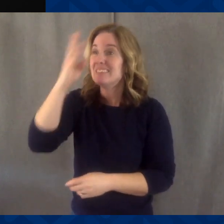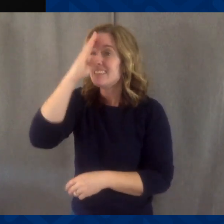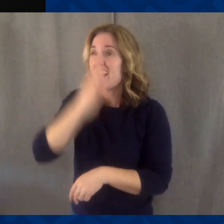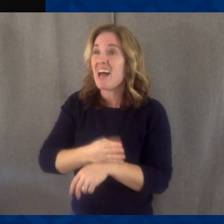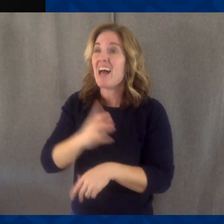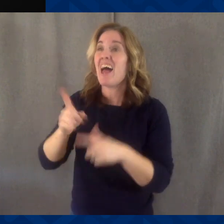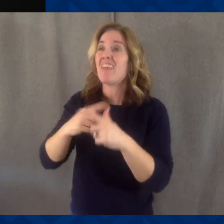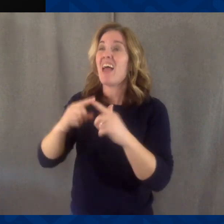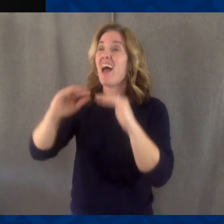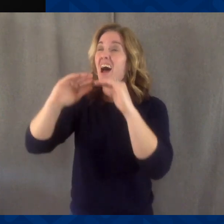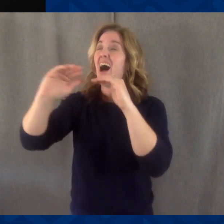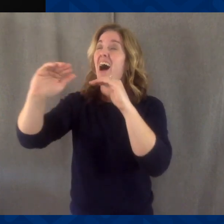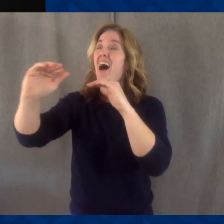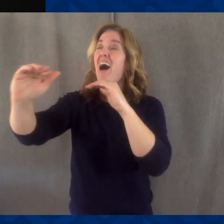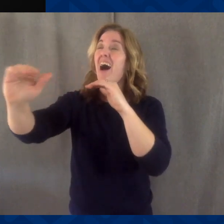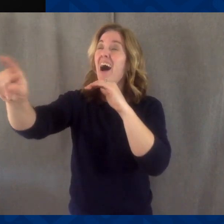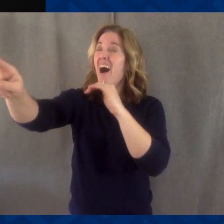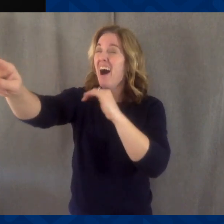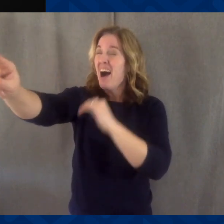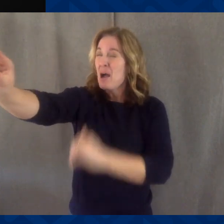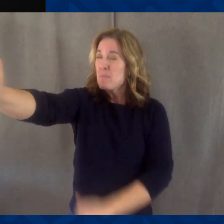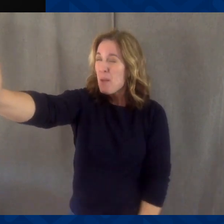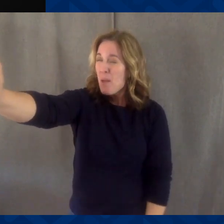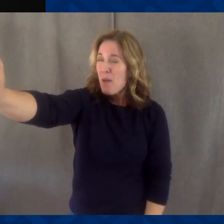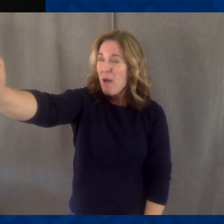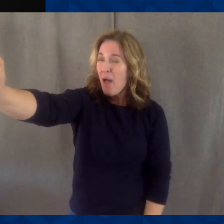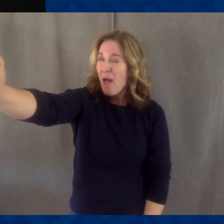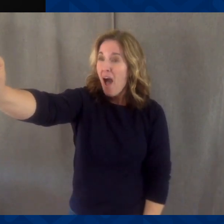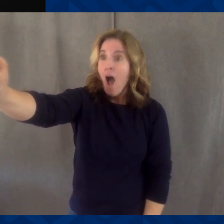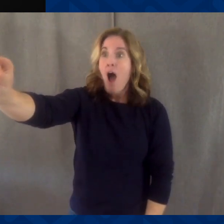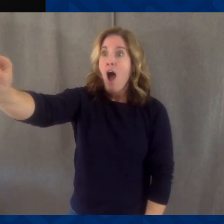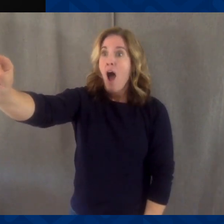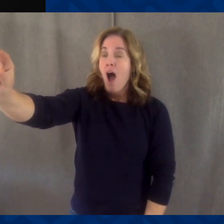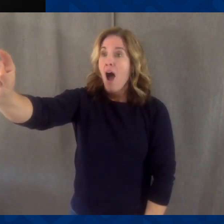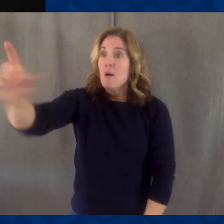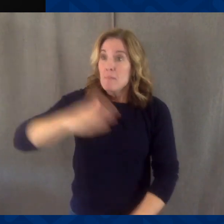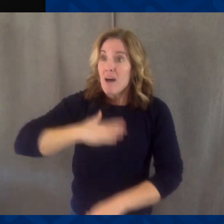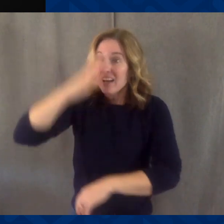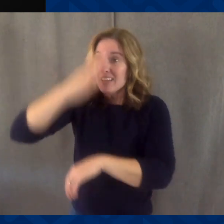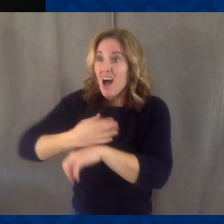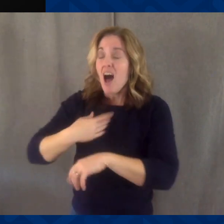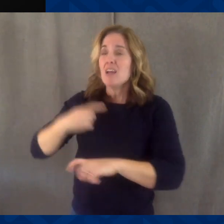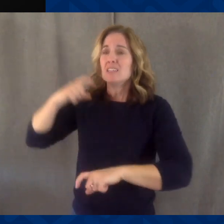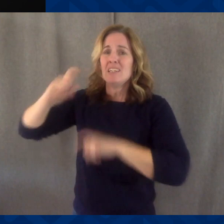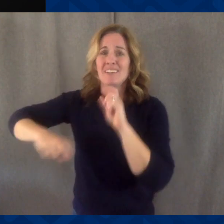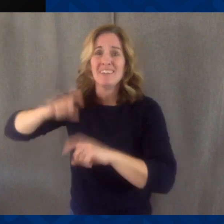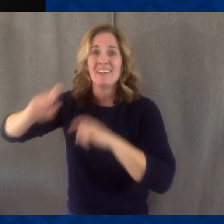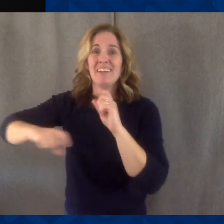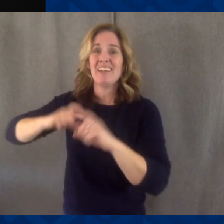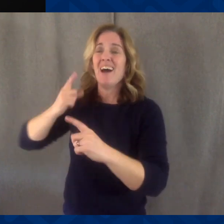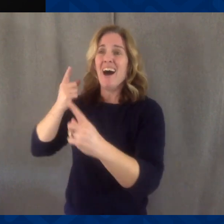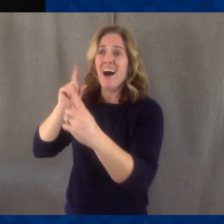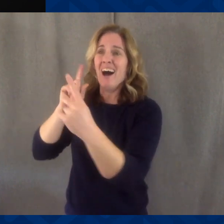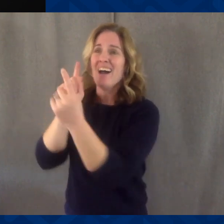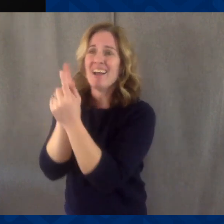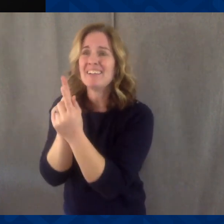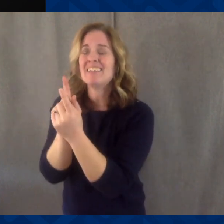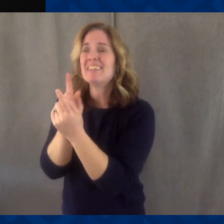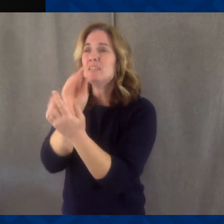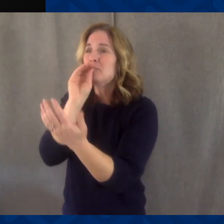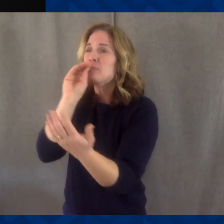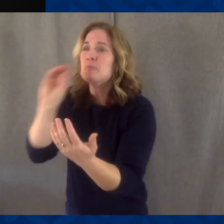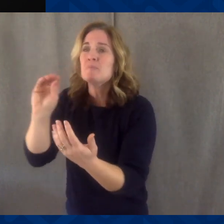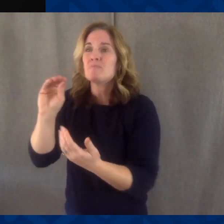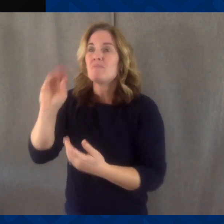the horizon, he sees him, and the father darts to him. He runs, he embraces, and he kisses him. And this son, like I said, has this